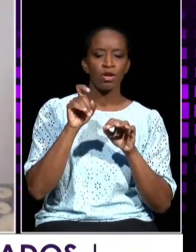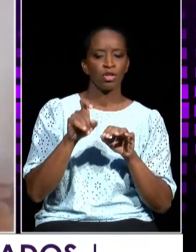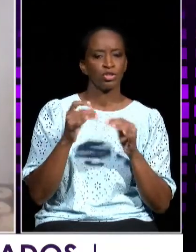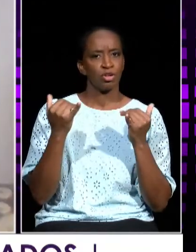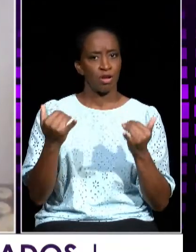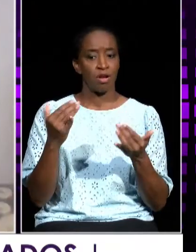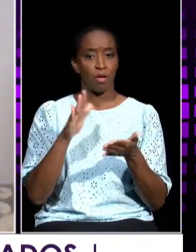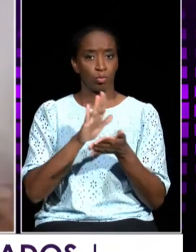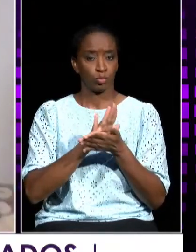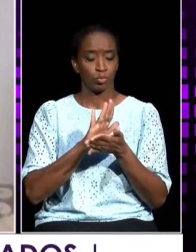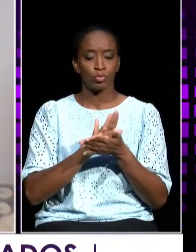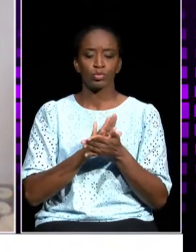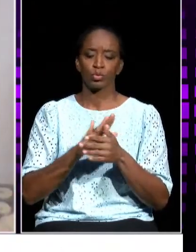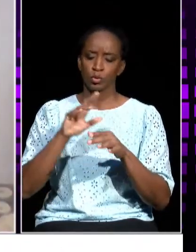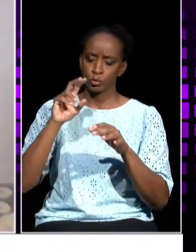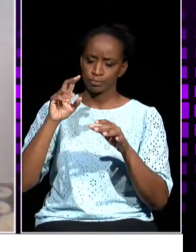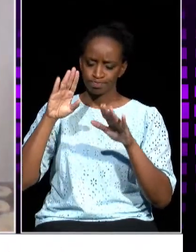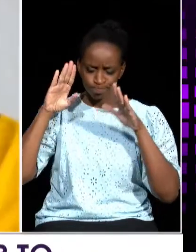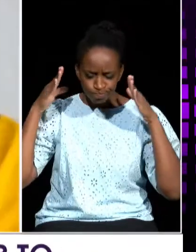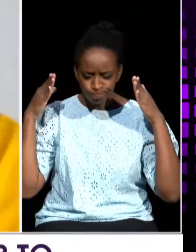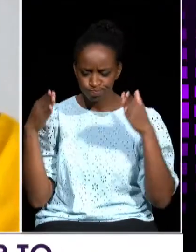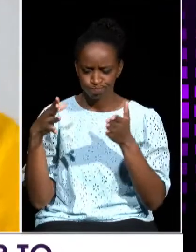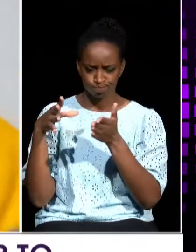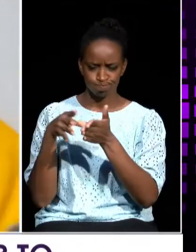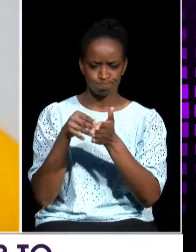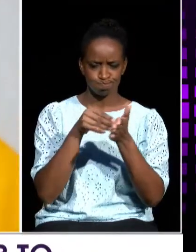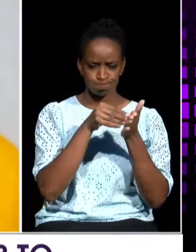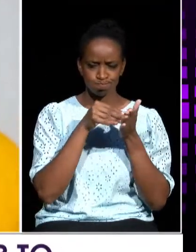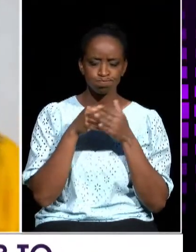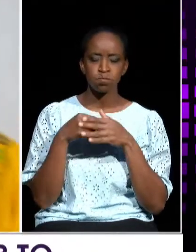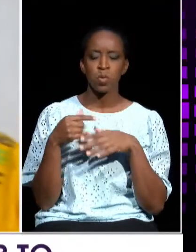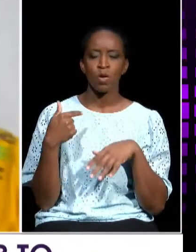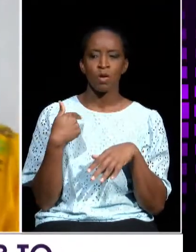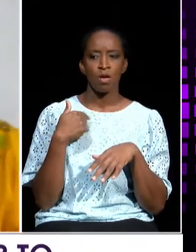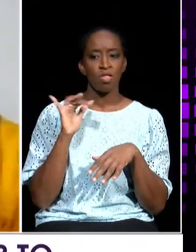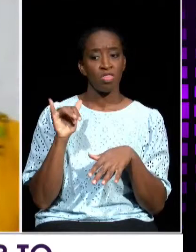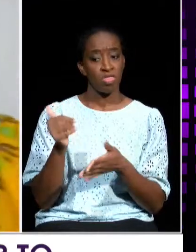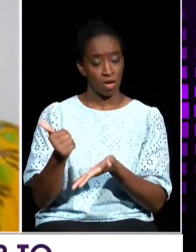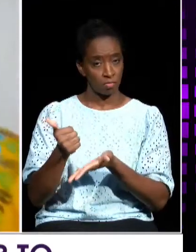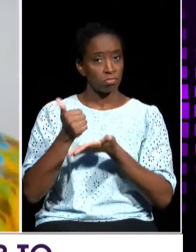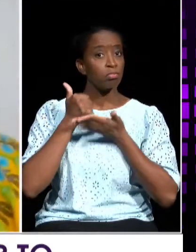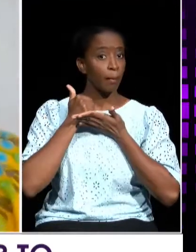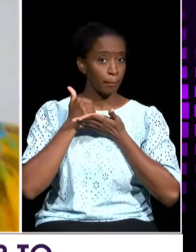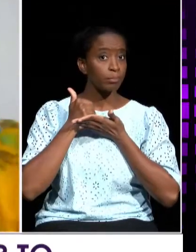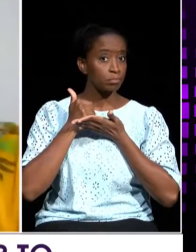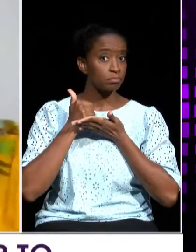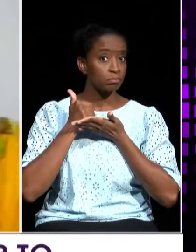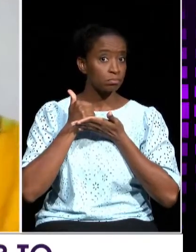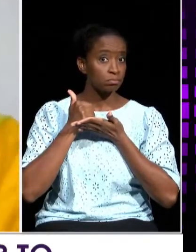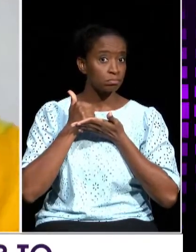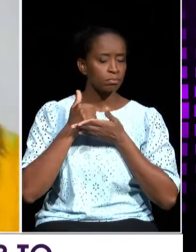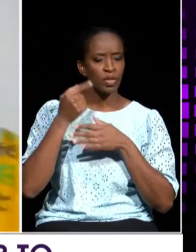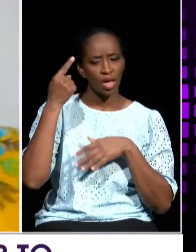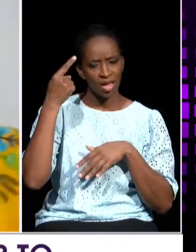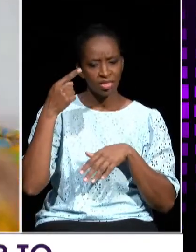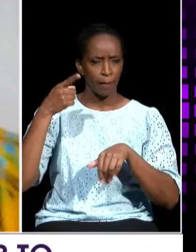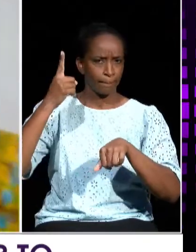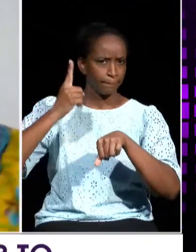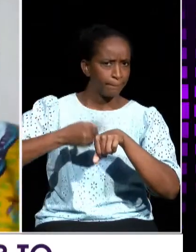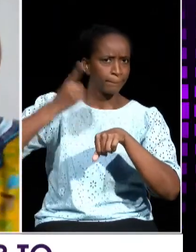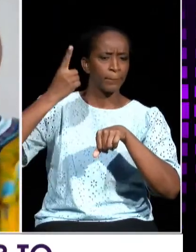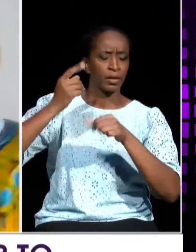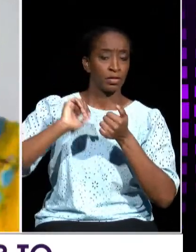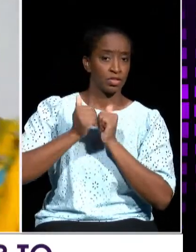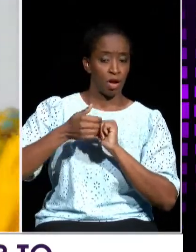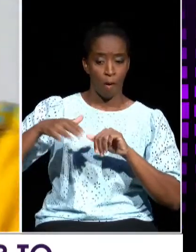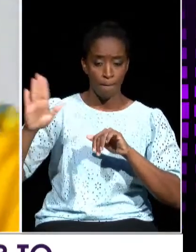to punish or discipline children. Yes. I don't agree that it should be taken out fully, but I think that programs